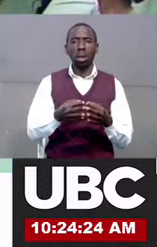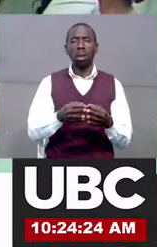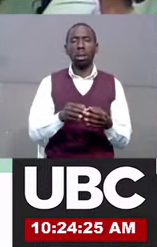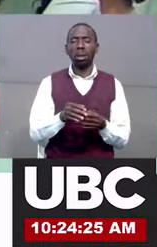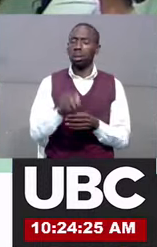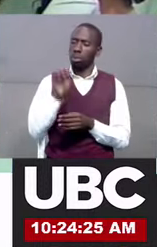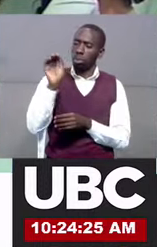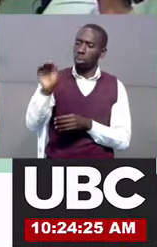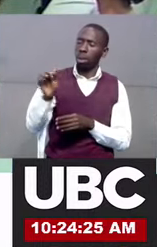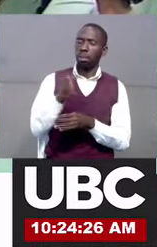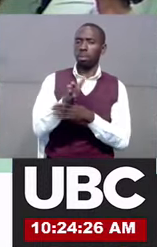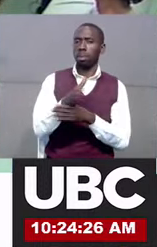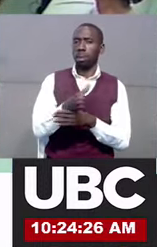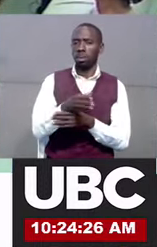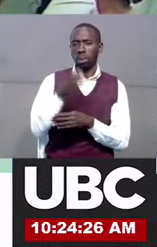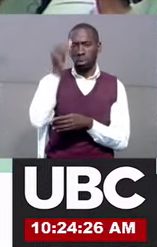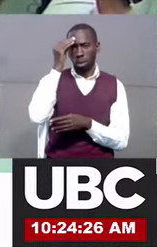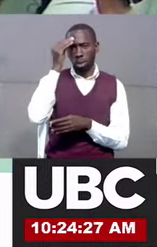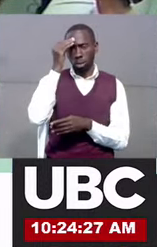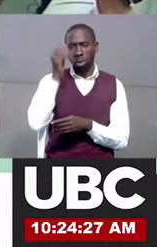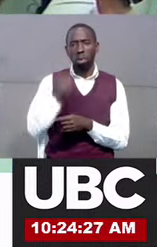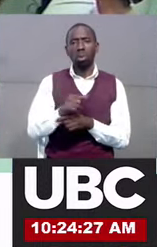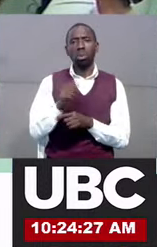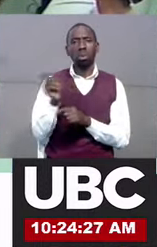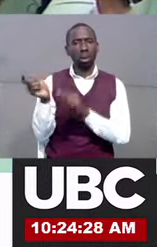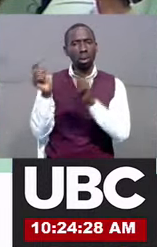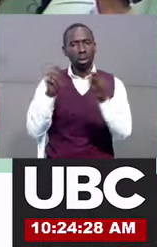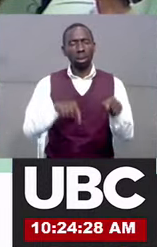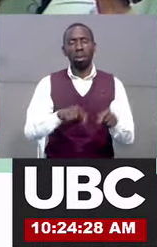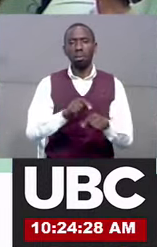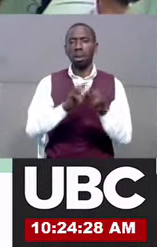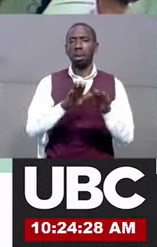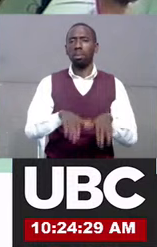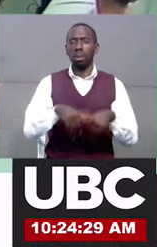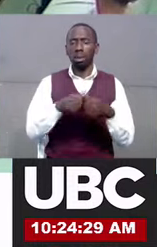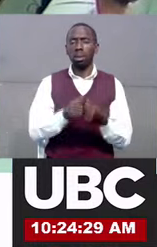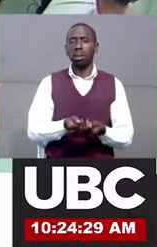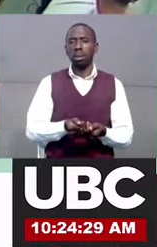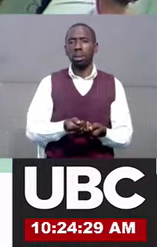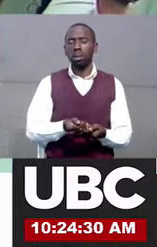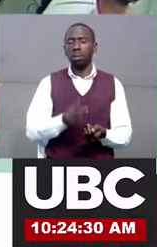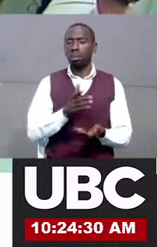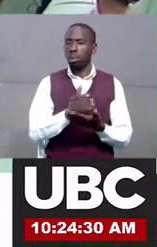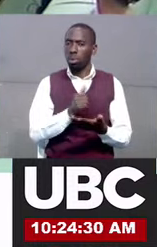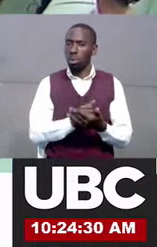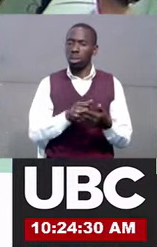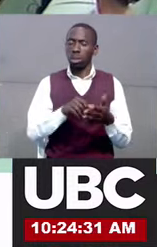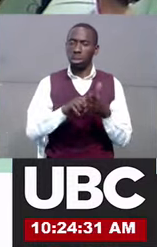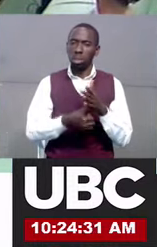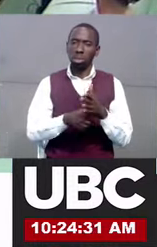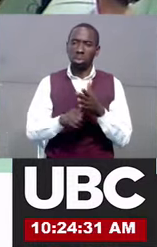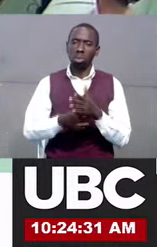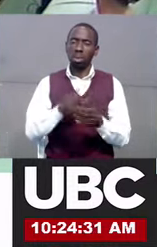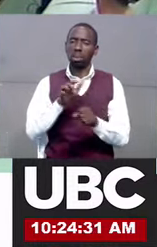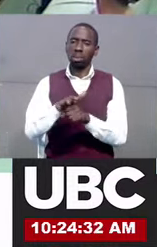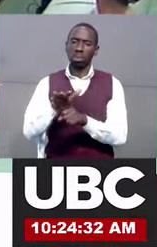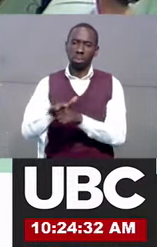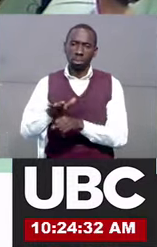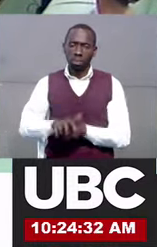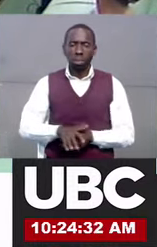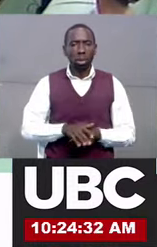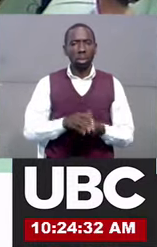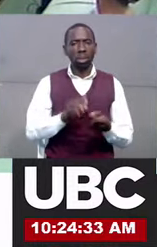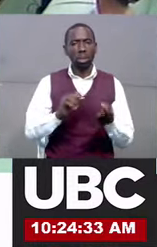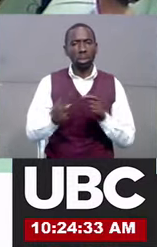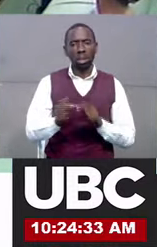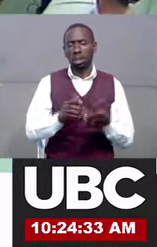and require the Minister for Education, full Minister, to attend plenary so that we can attend to these issues? And mostly, the most issue on the floor, don't you